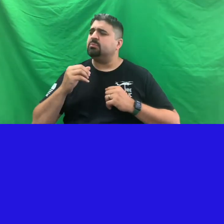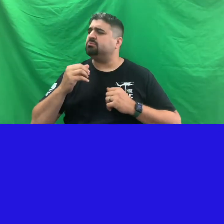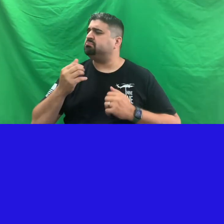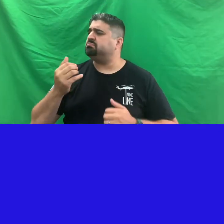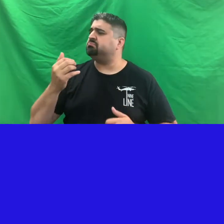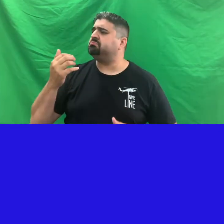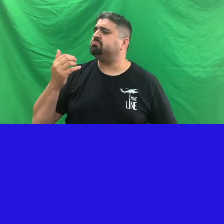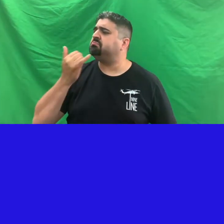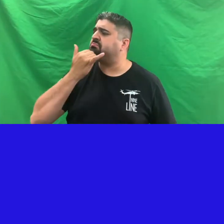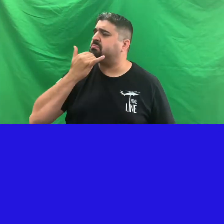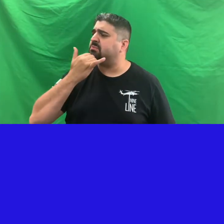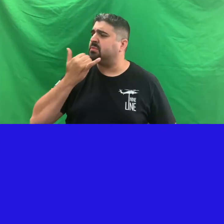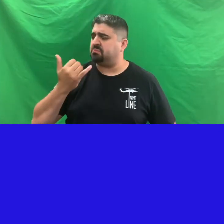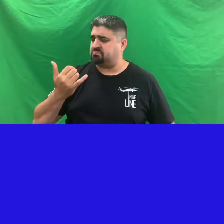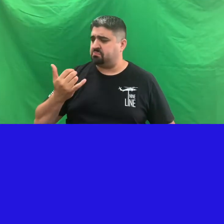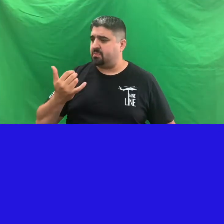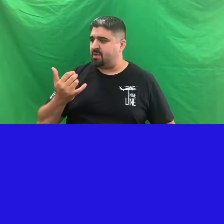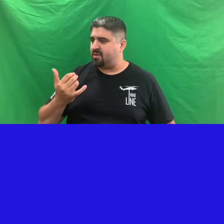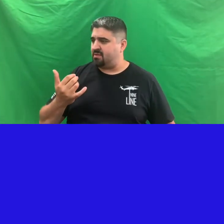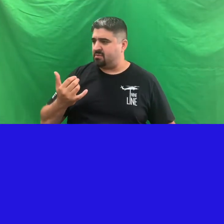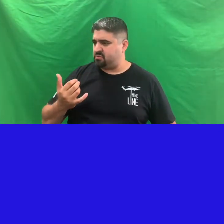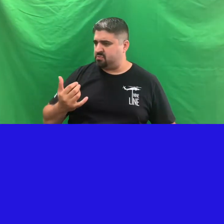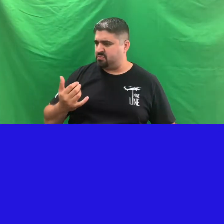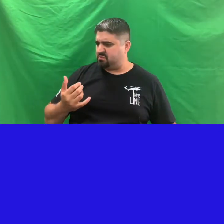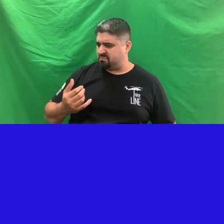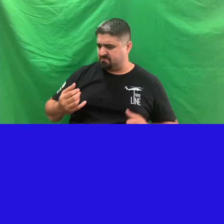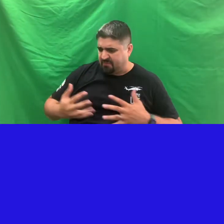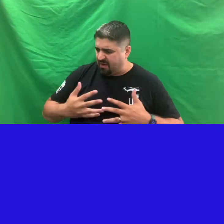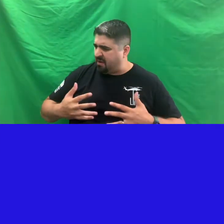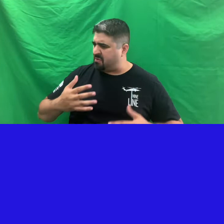"I am not too sure," said Toad.